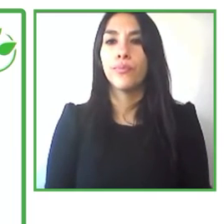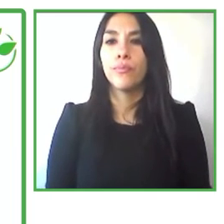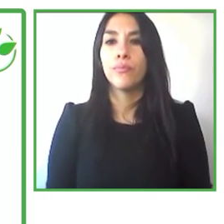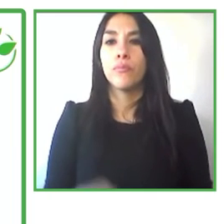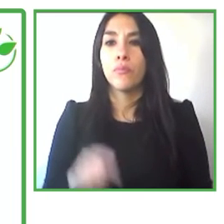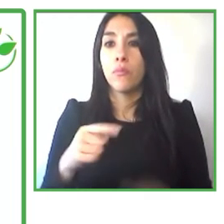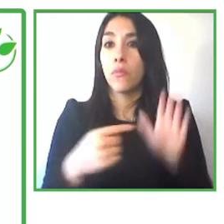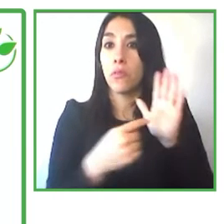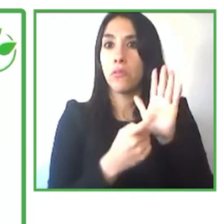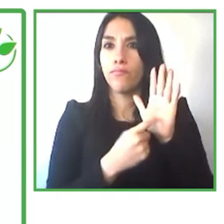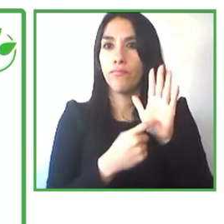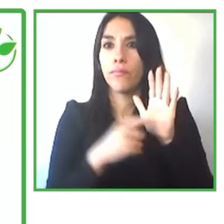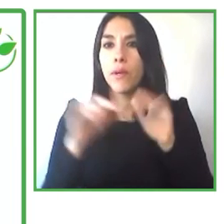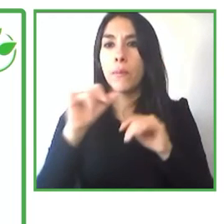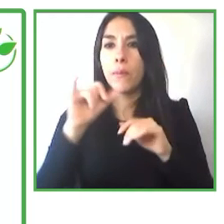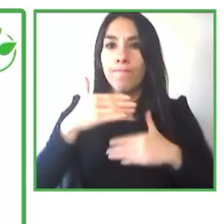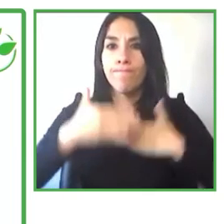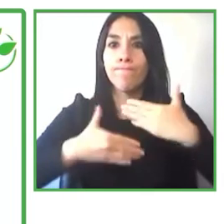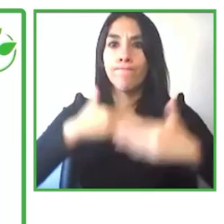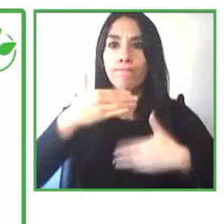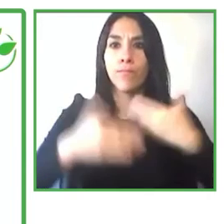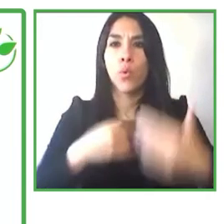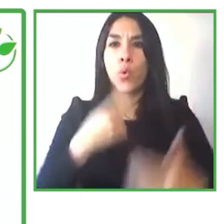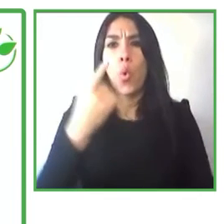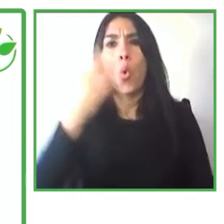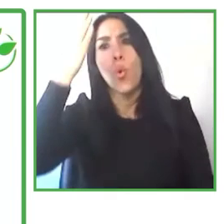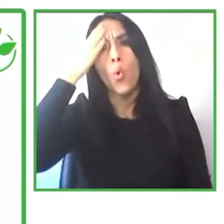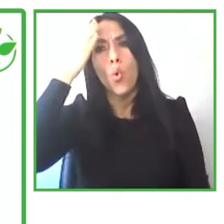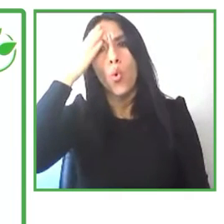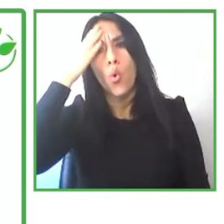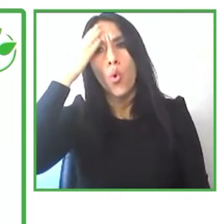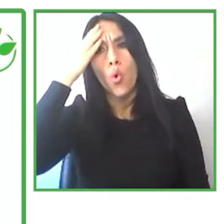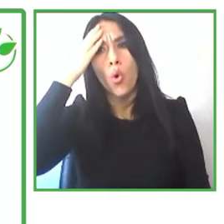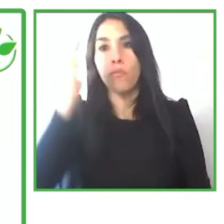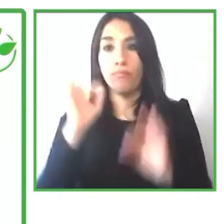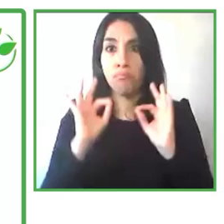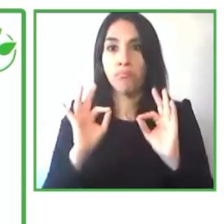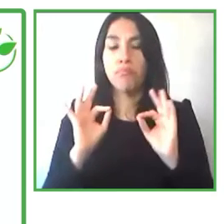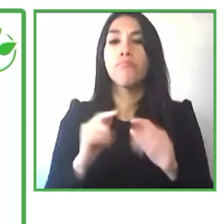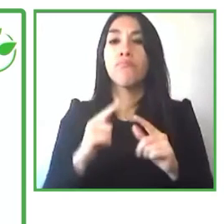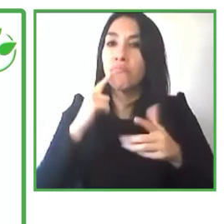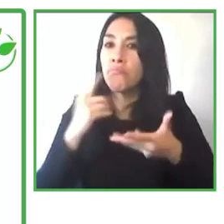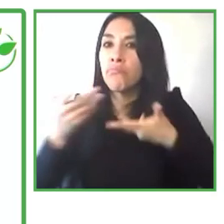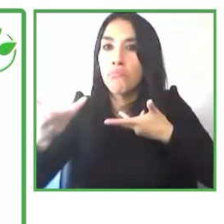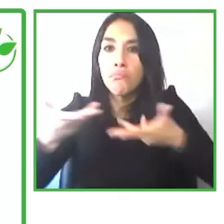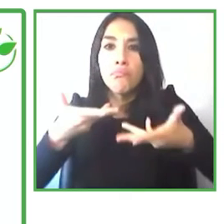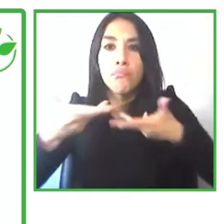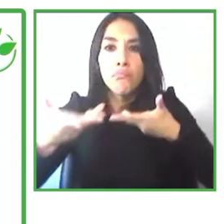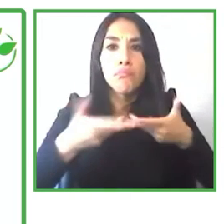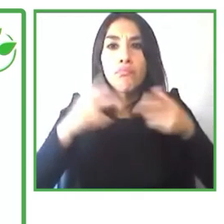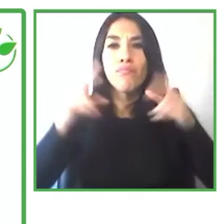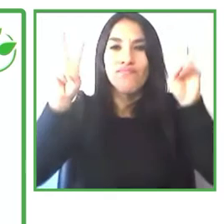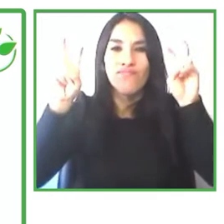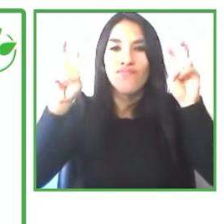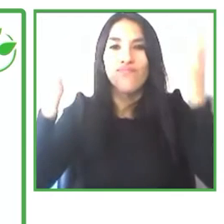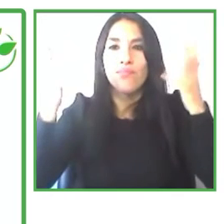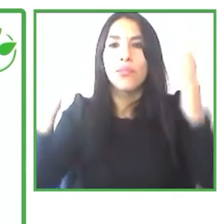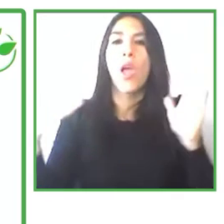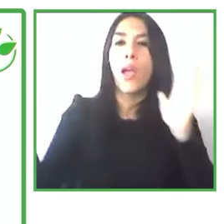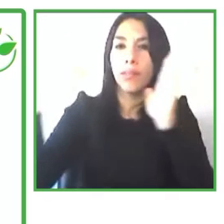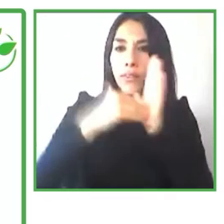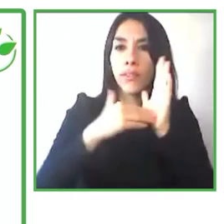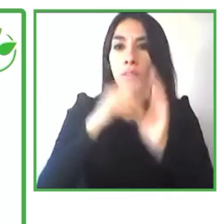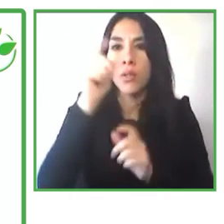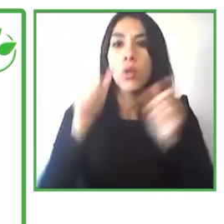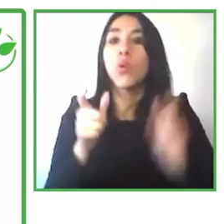business. And of course, for members, you also have a way to showcase your good disability inclusion work worldwide.